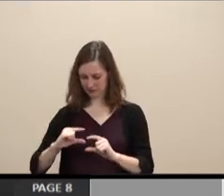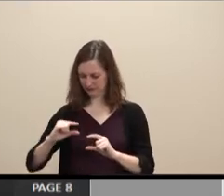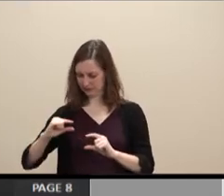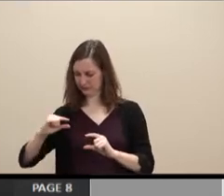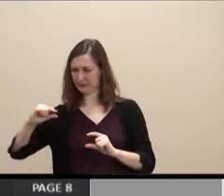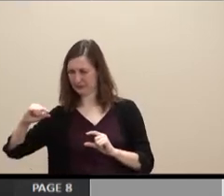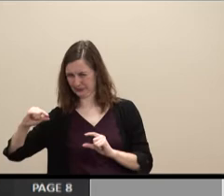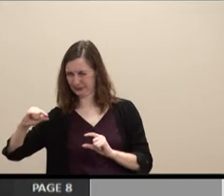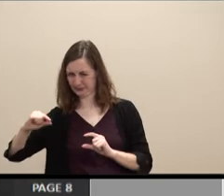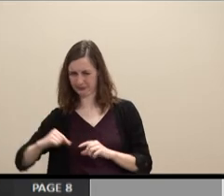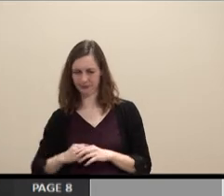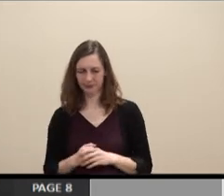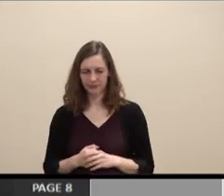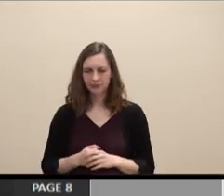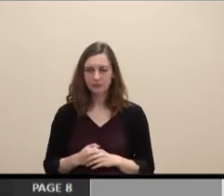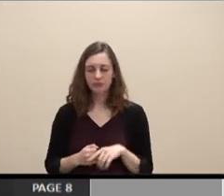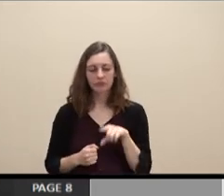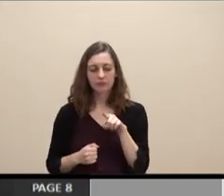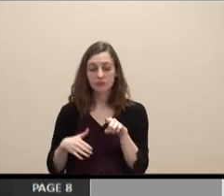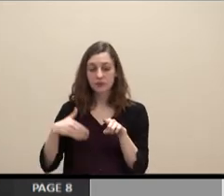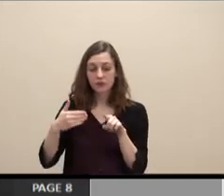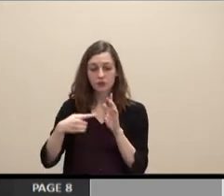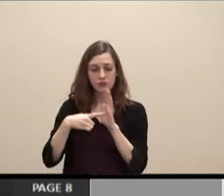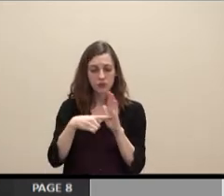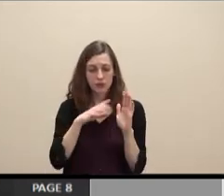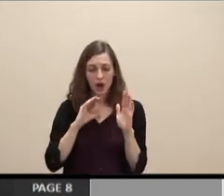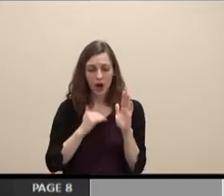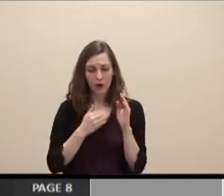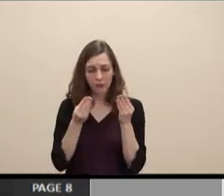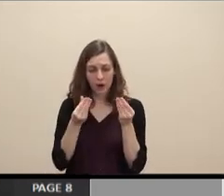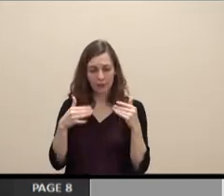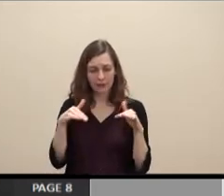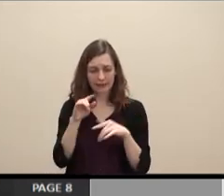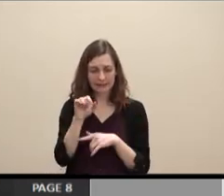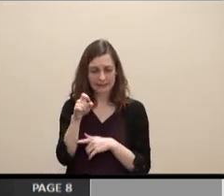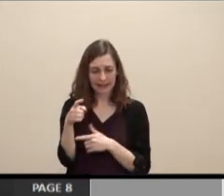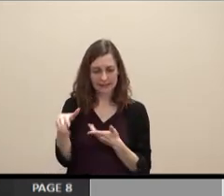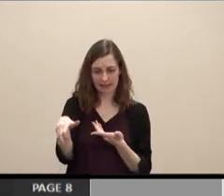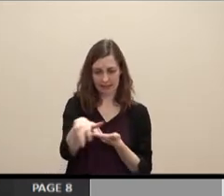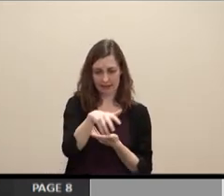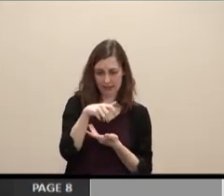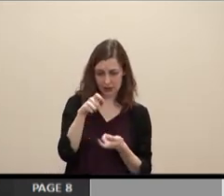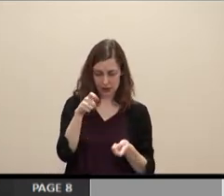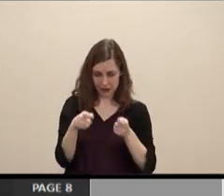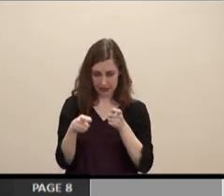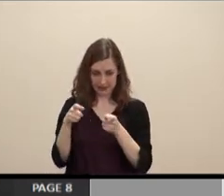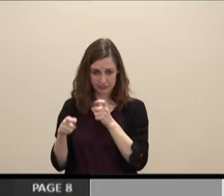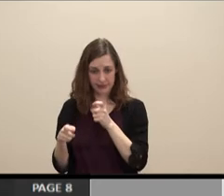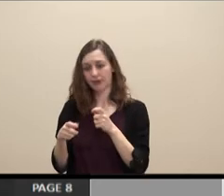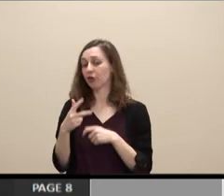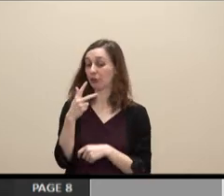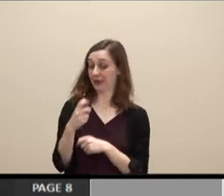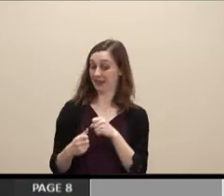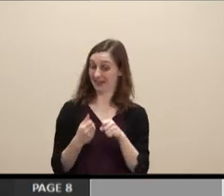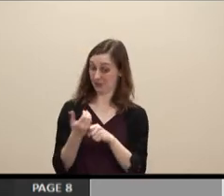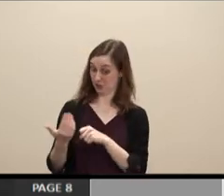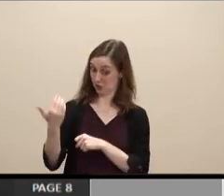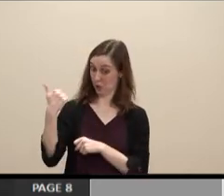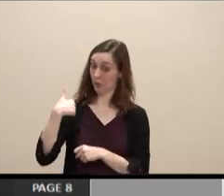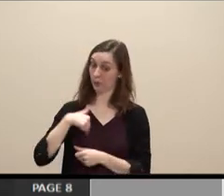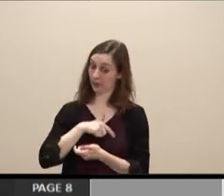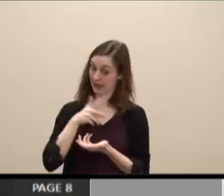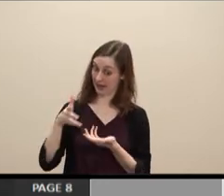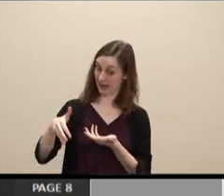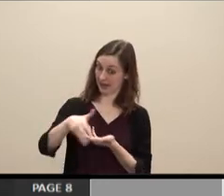And here, this shows our property tax collections and adjustments. You can see 3 years ago, we collected from the